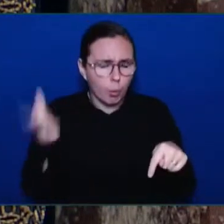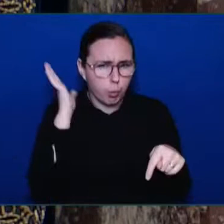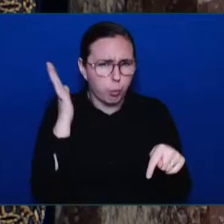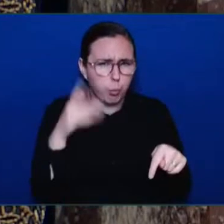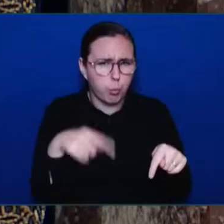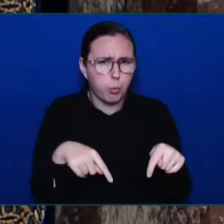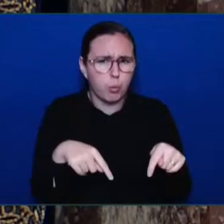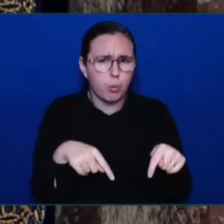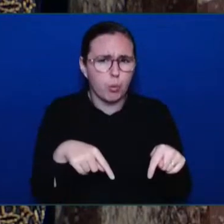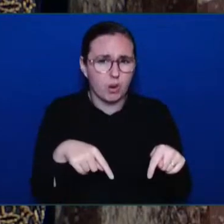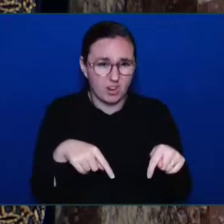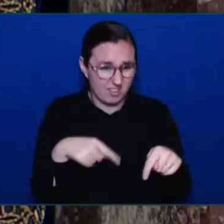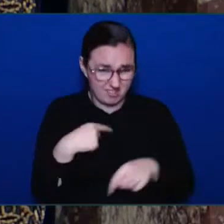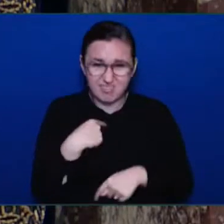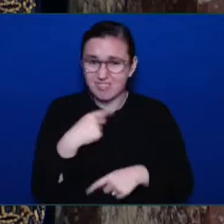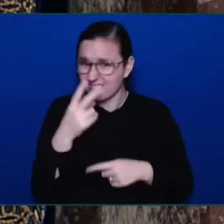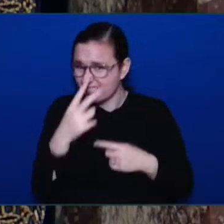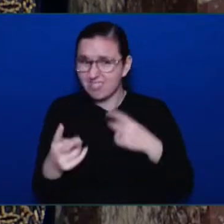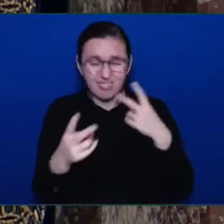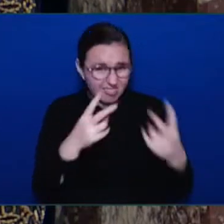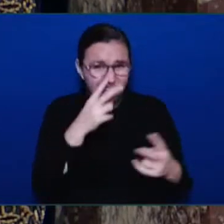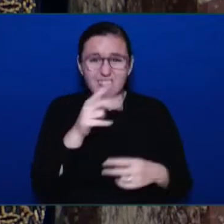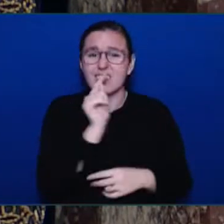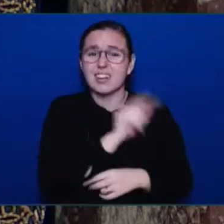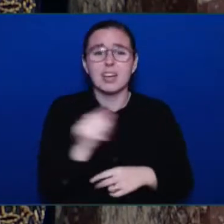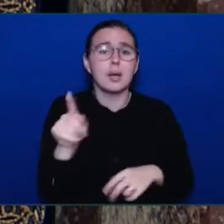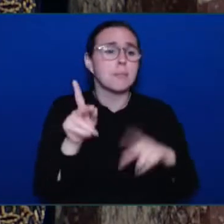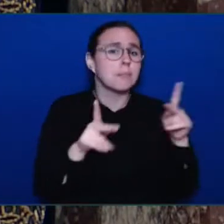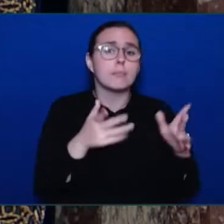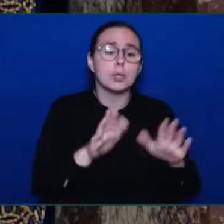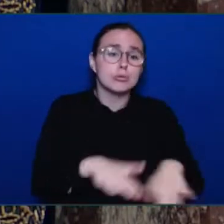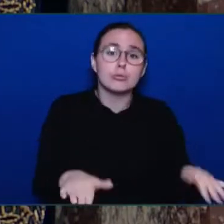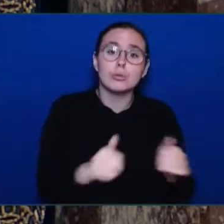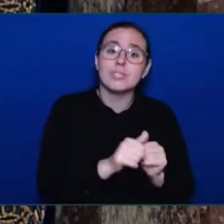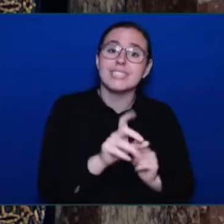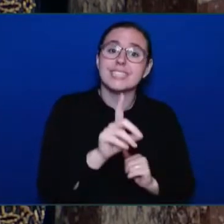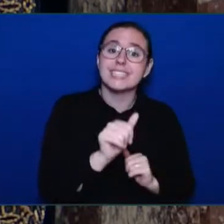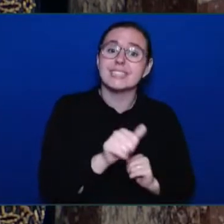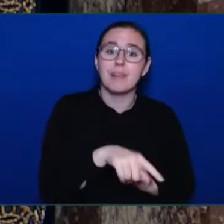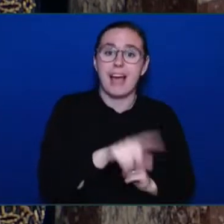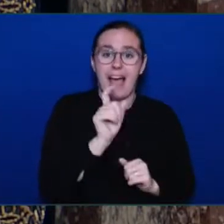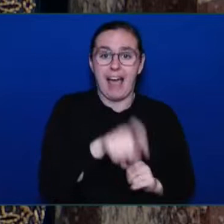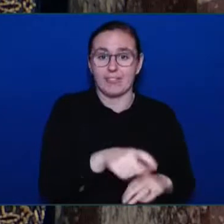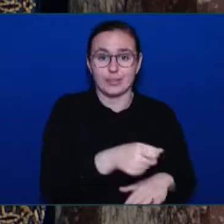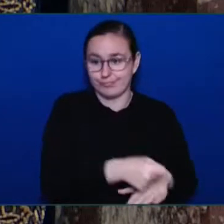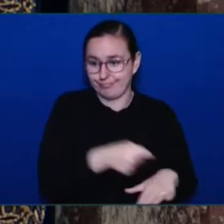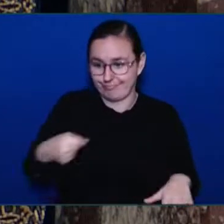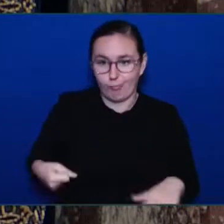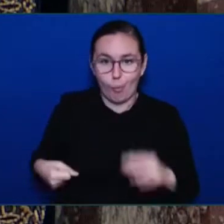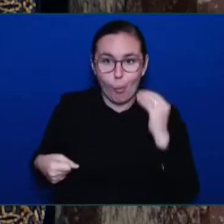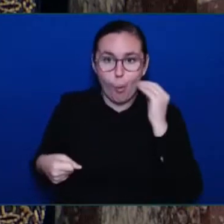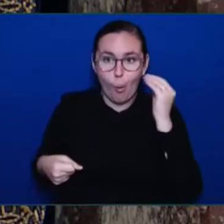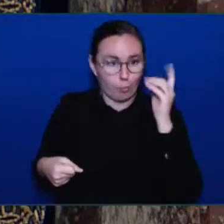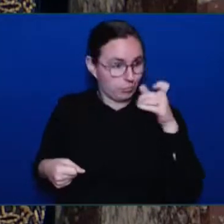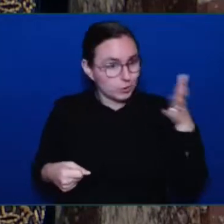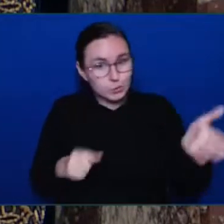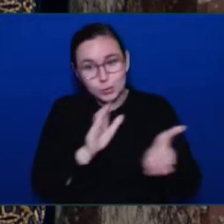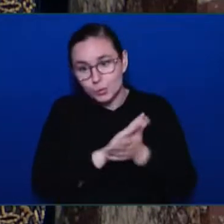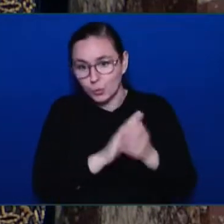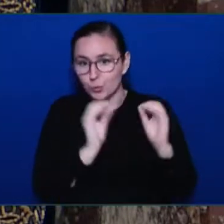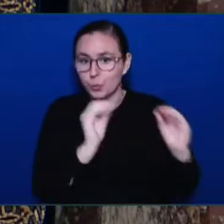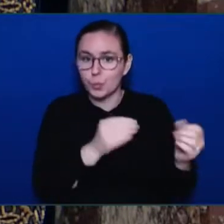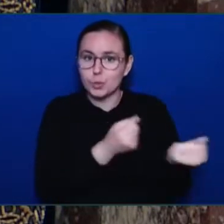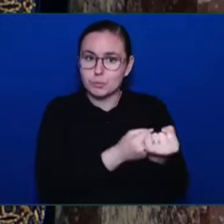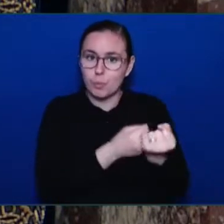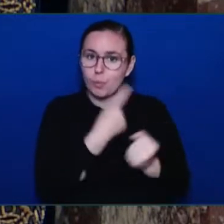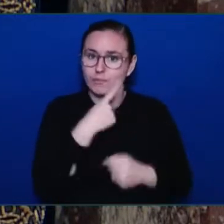no support for them. Meanwhile, we're struggling with a massive teacher shortage. The BCTF president has been pretty clear why